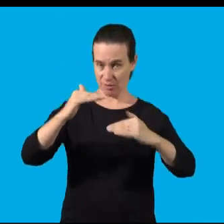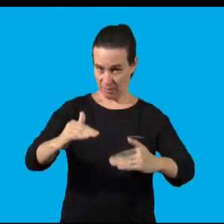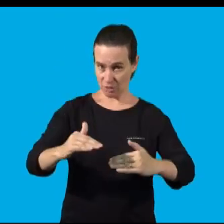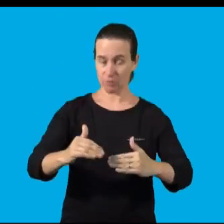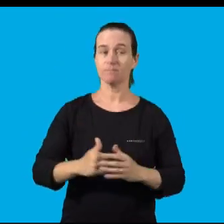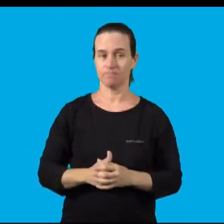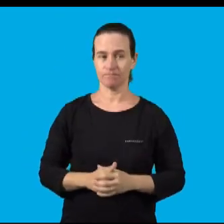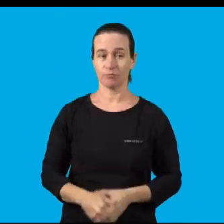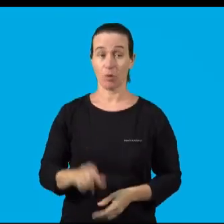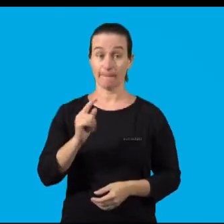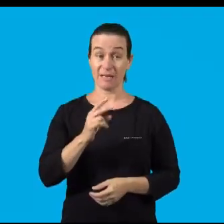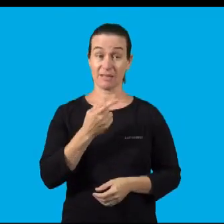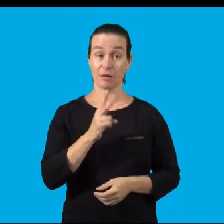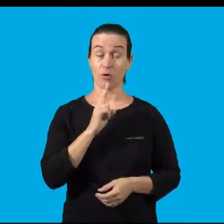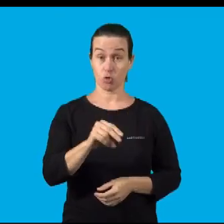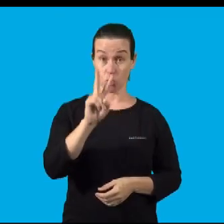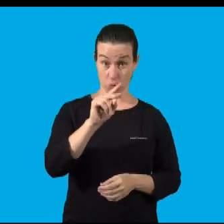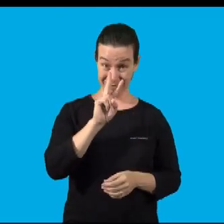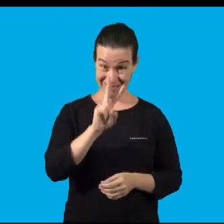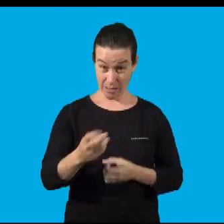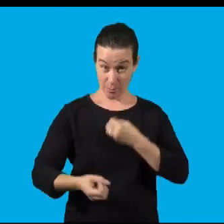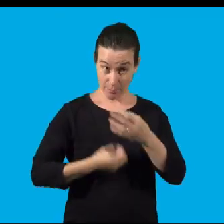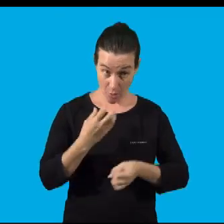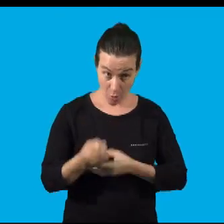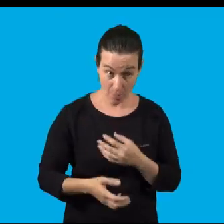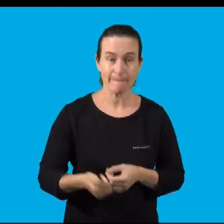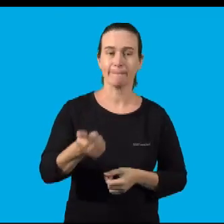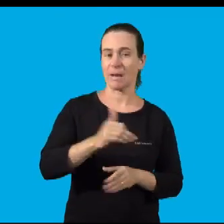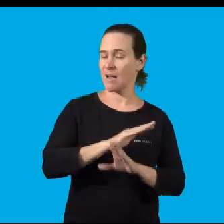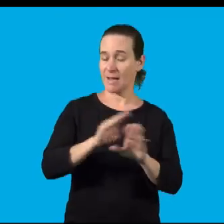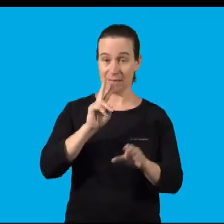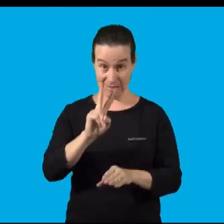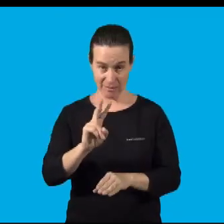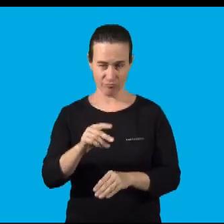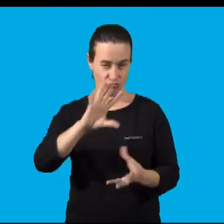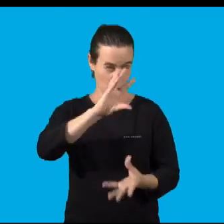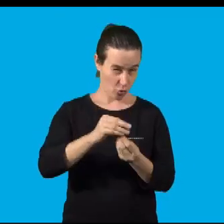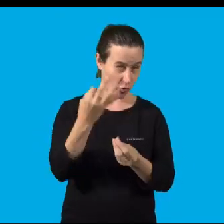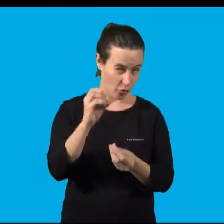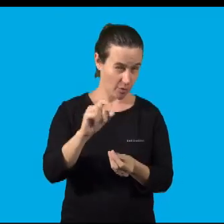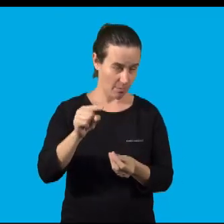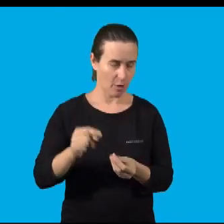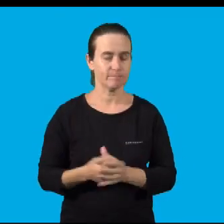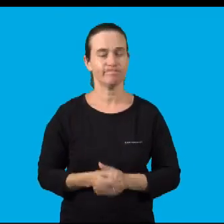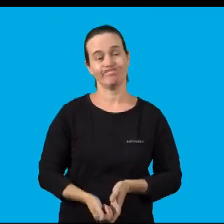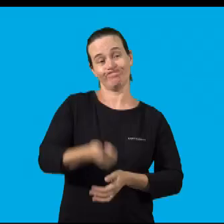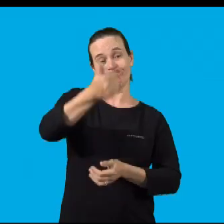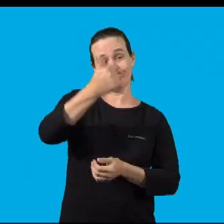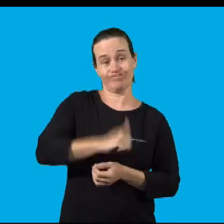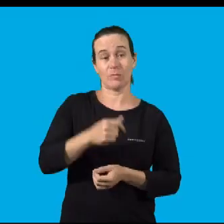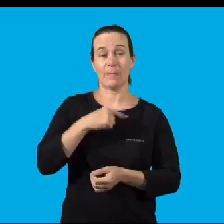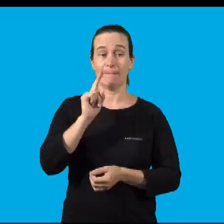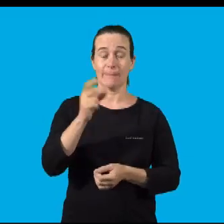sections. You must answer 2 seen poems and a compulsory unseen poem for 30 marks. Then you are going to be expected to